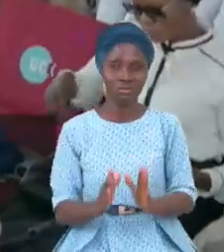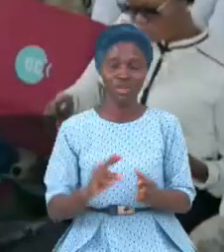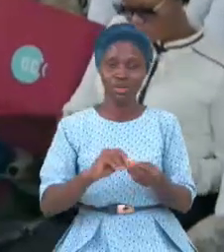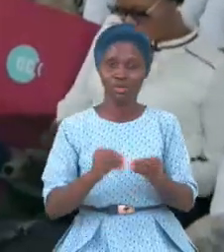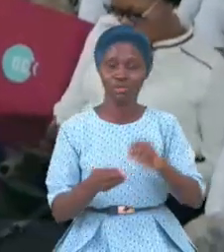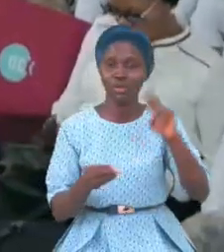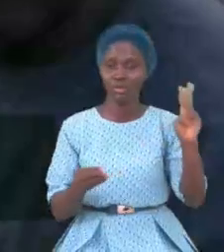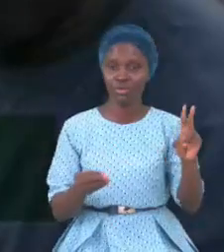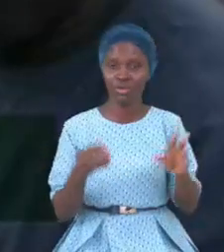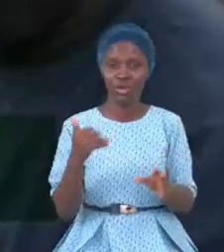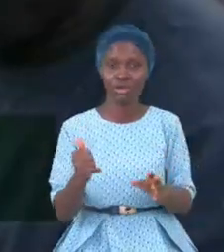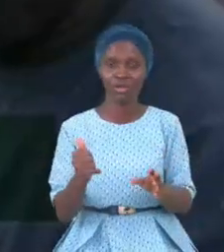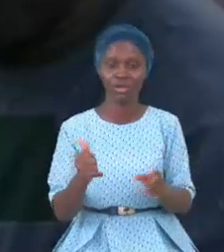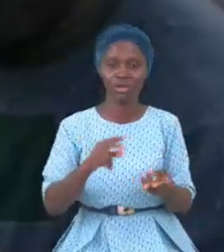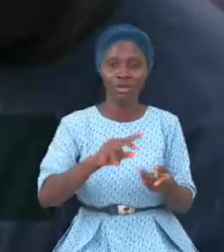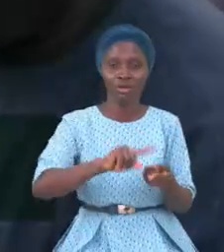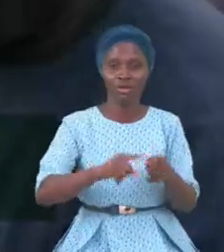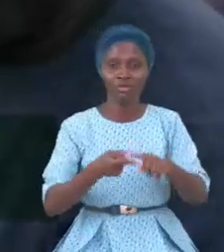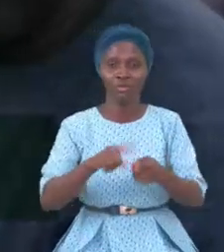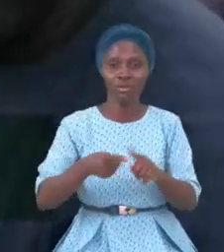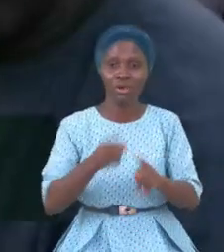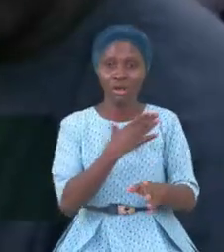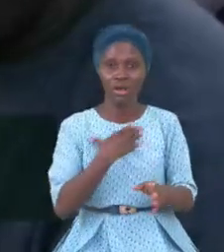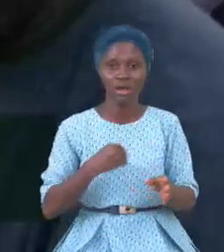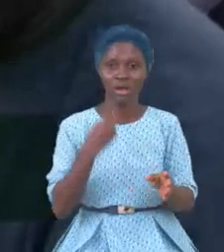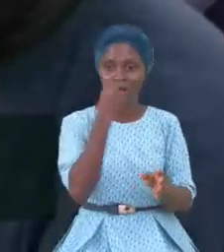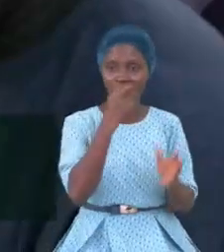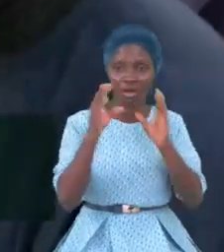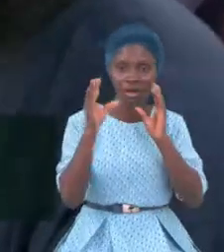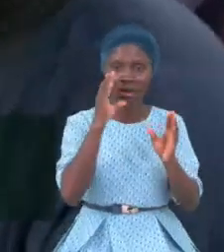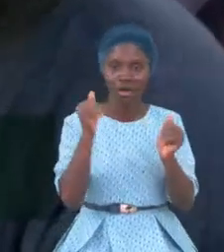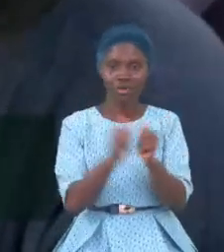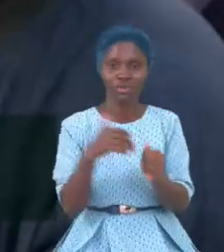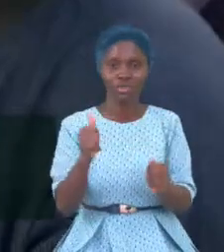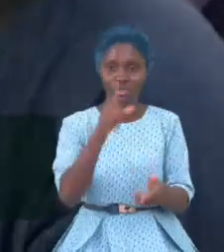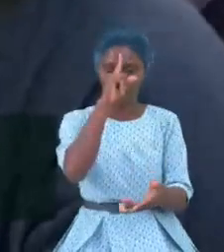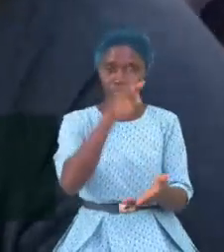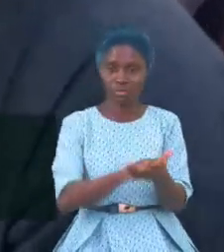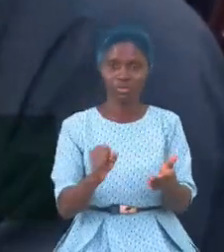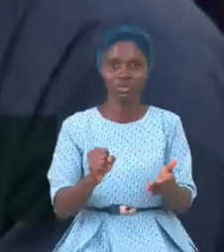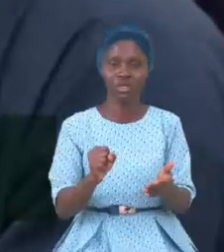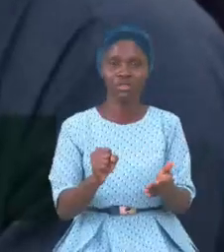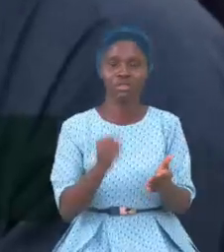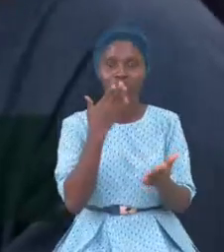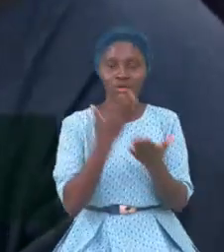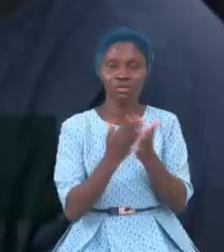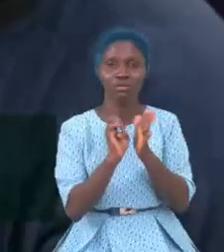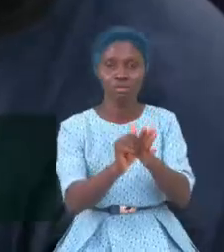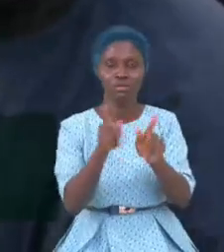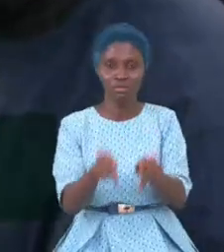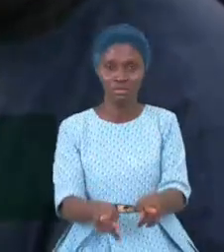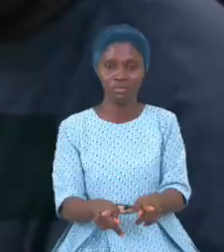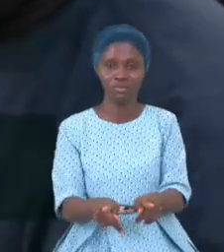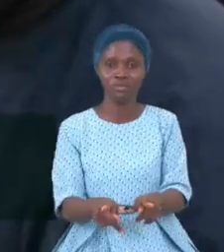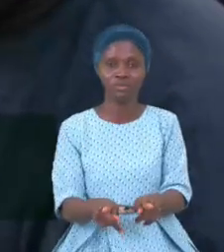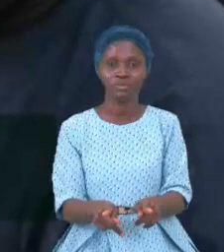and communion with a trusted mentor. Number three, the conviction and consistency